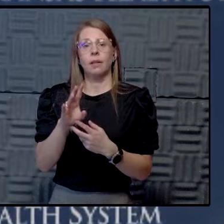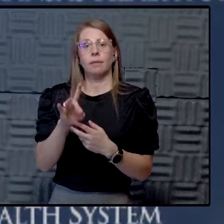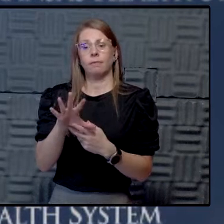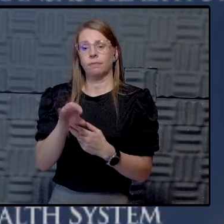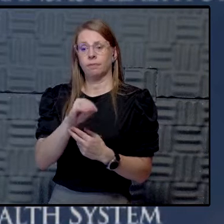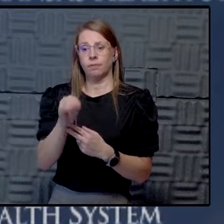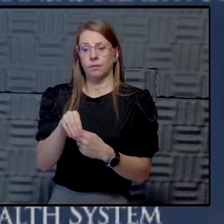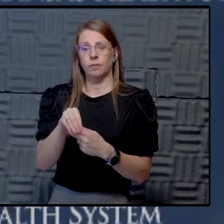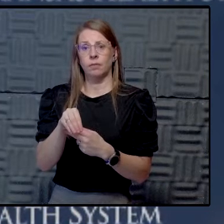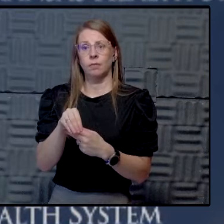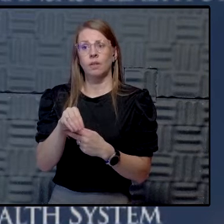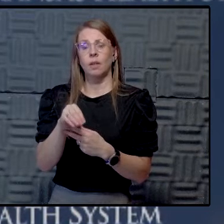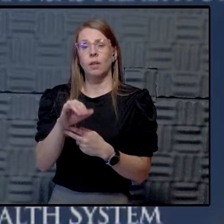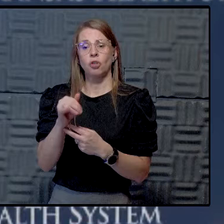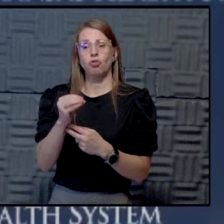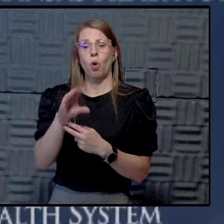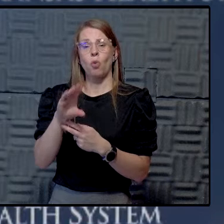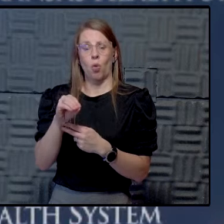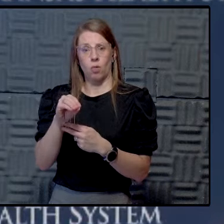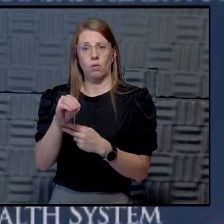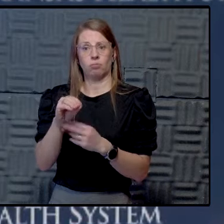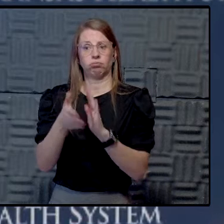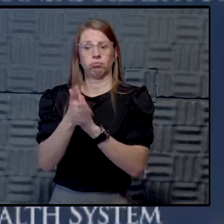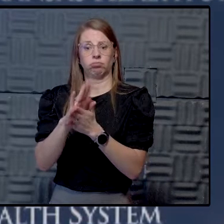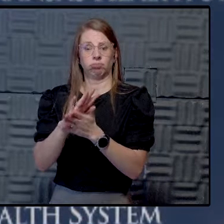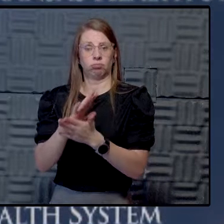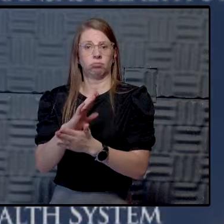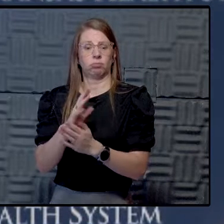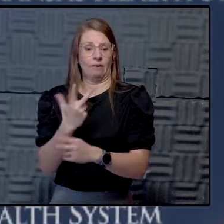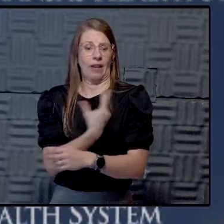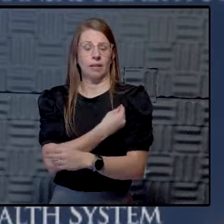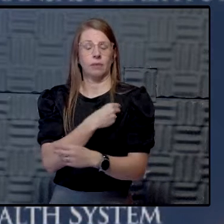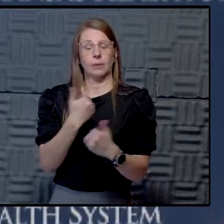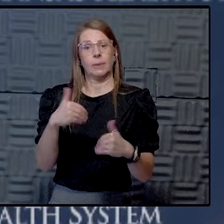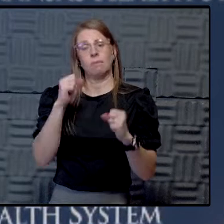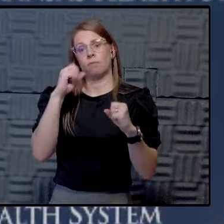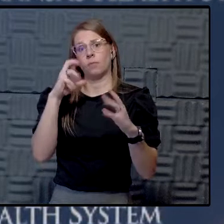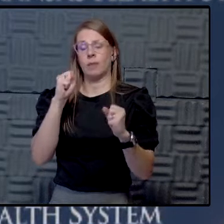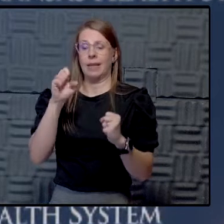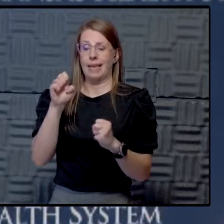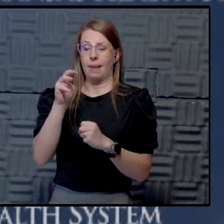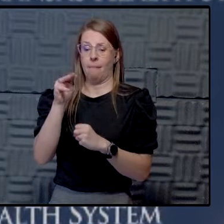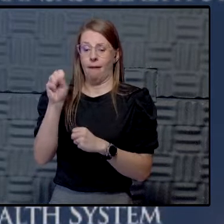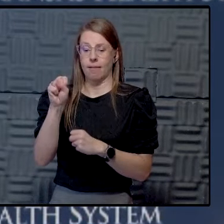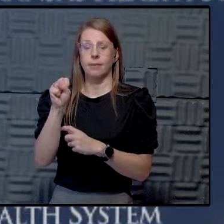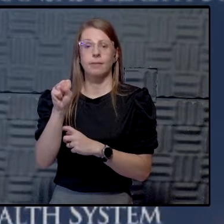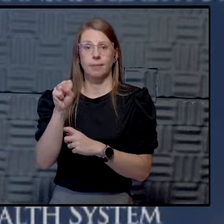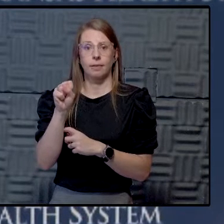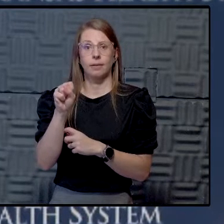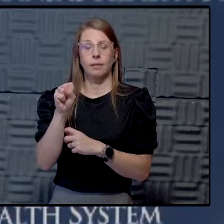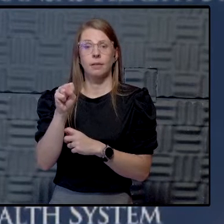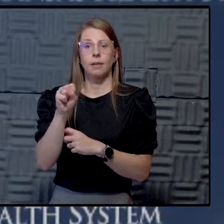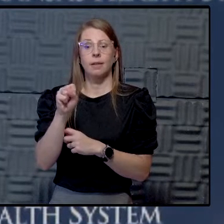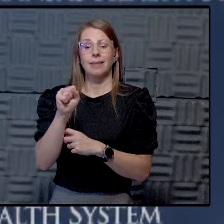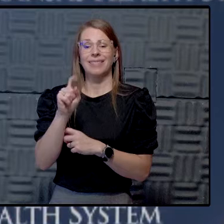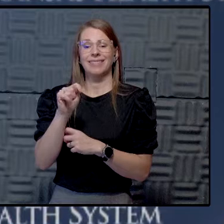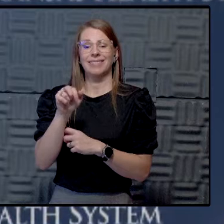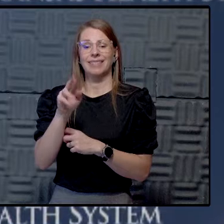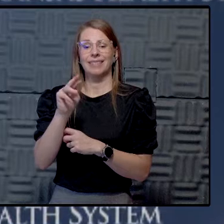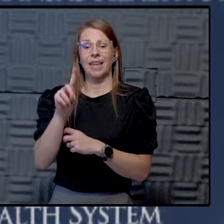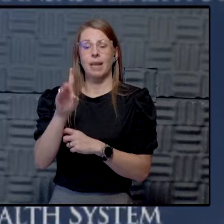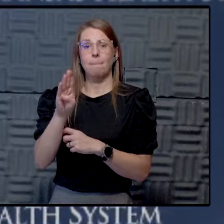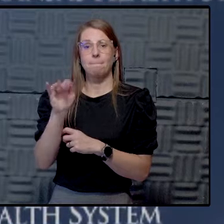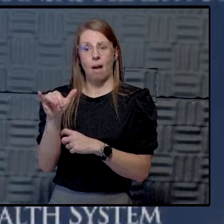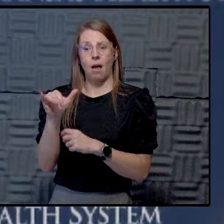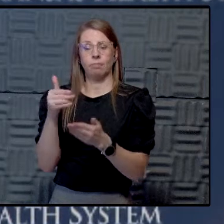the EMS agencies in Johnson County get vaccinated, which was really impressive. EMS has also been doing standbys at the